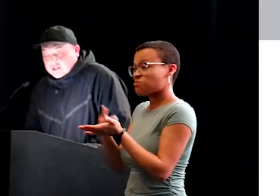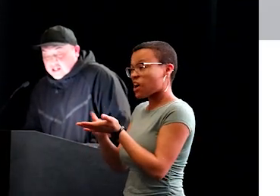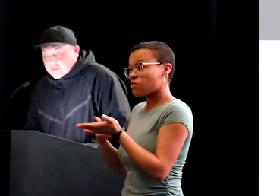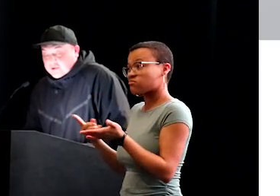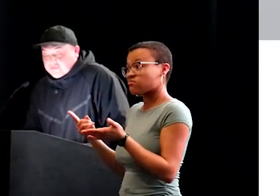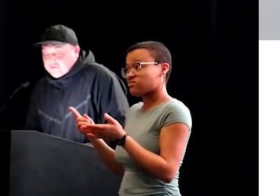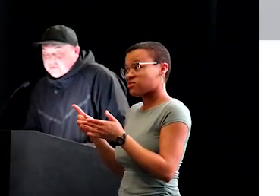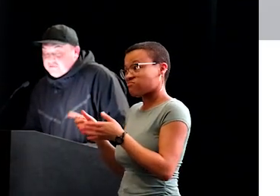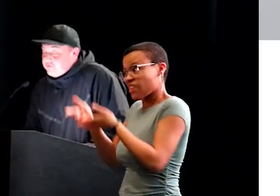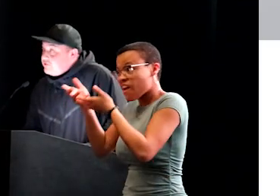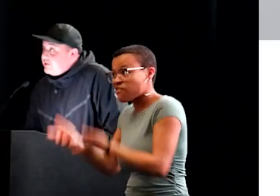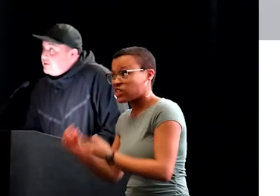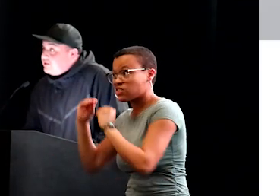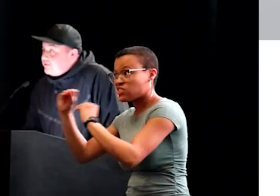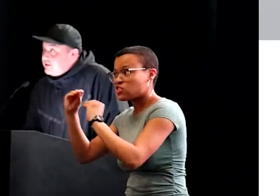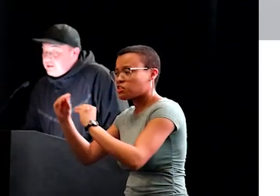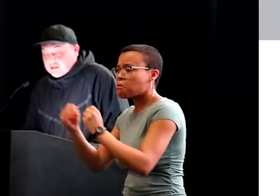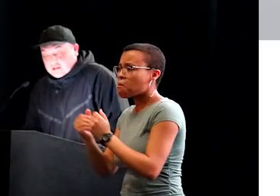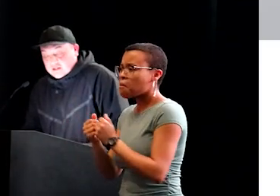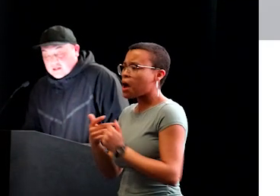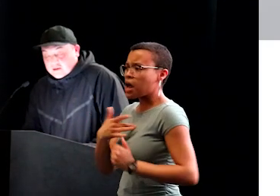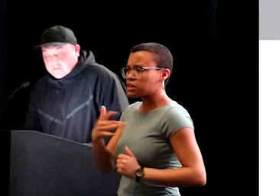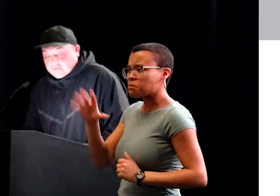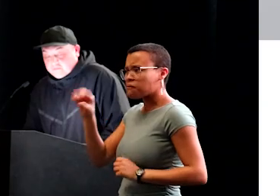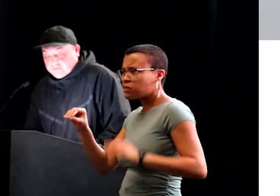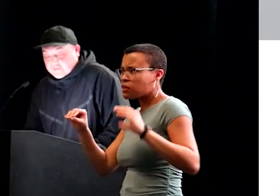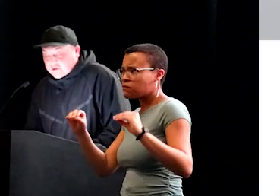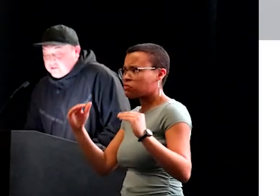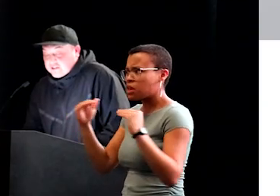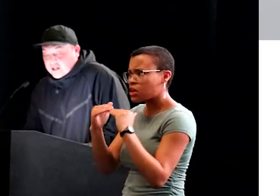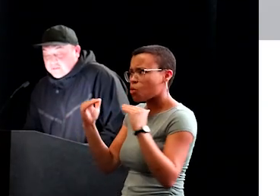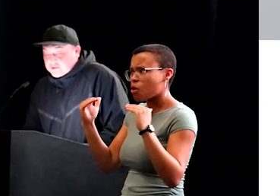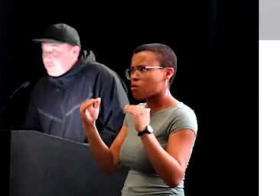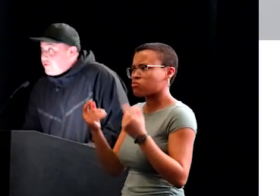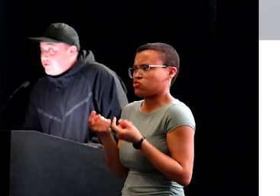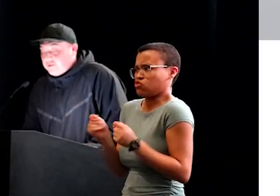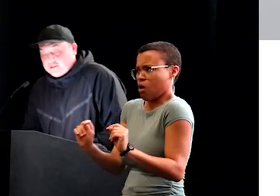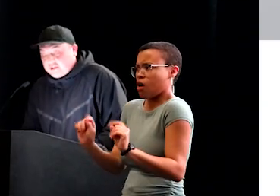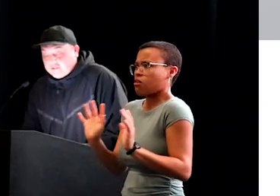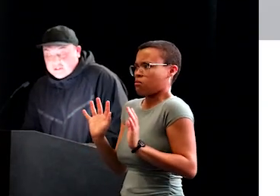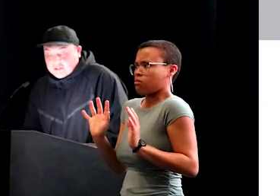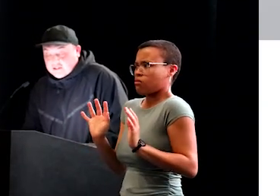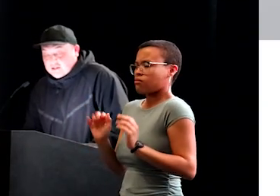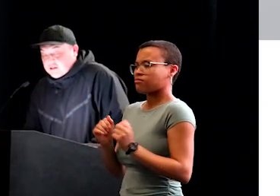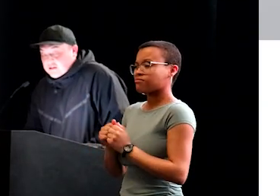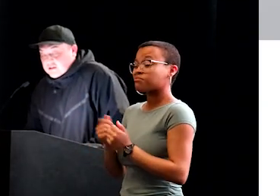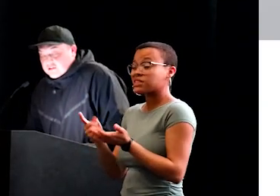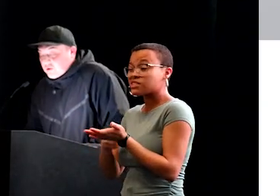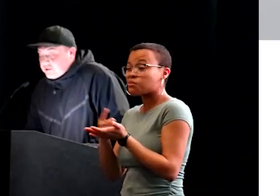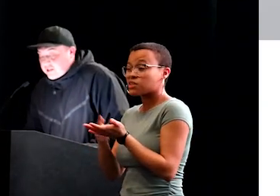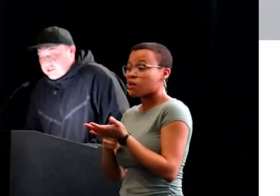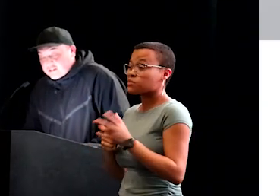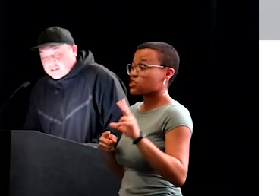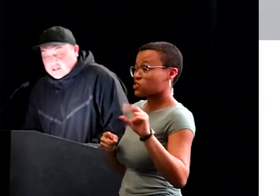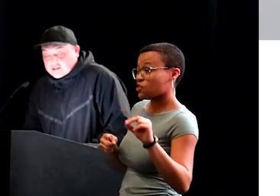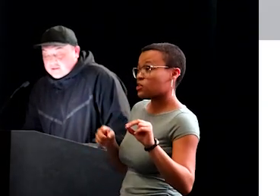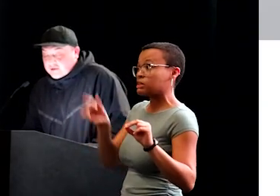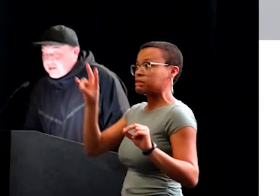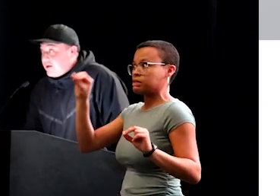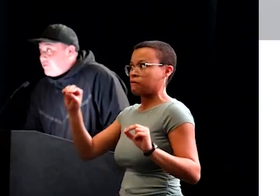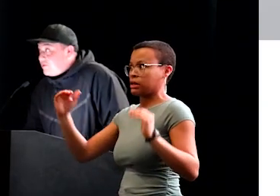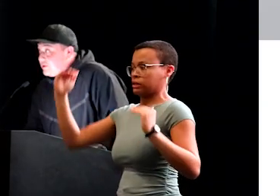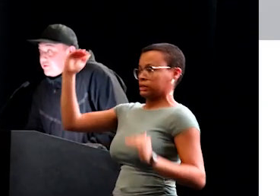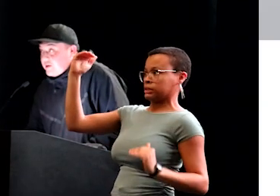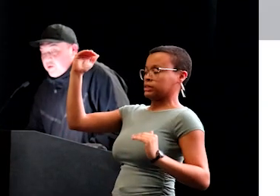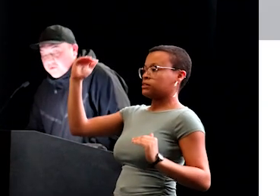try to keep it 50-50, right? Other times it's more 30-70. It's always changing, and right